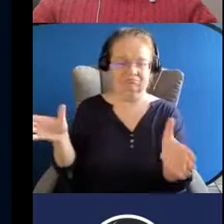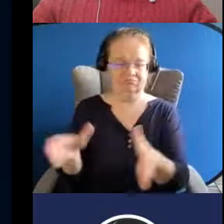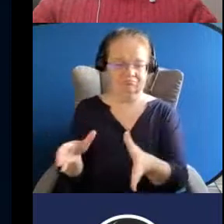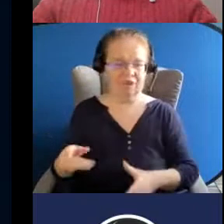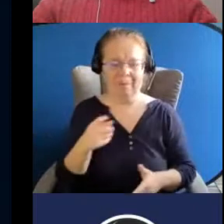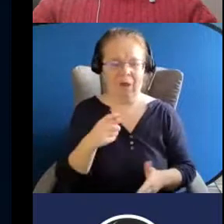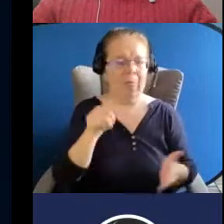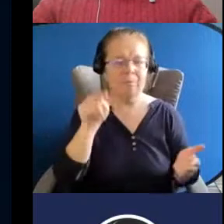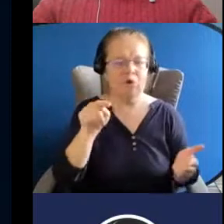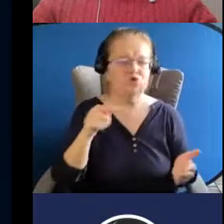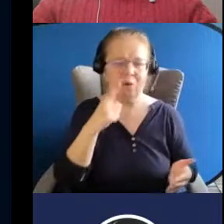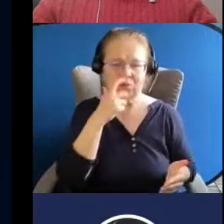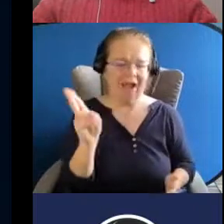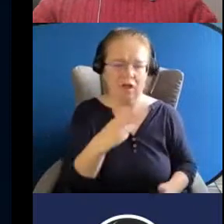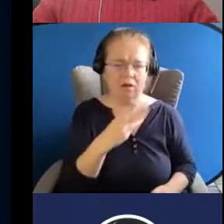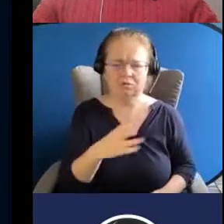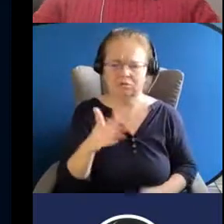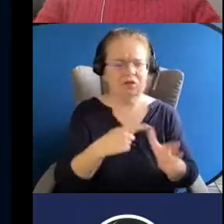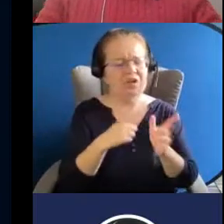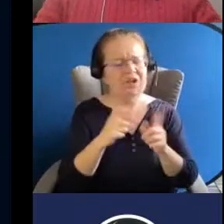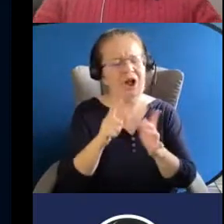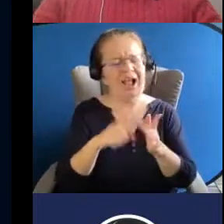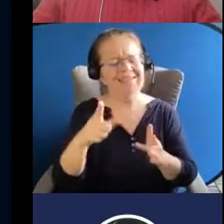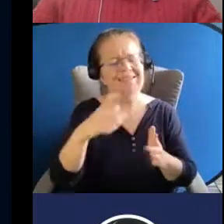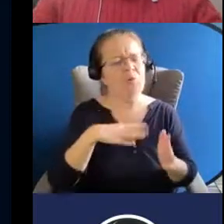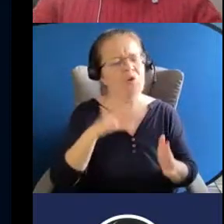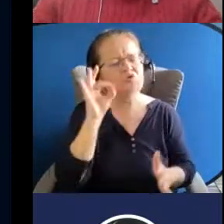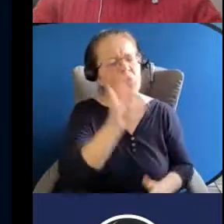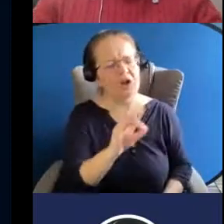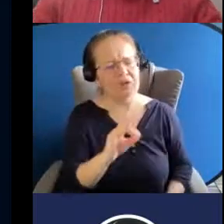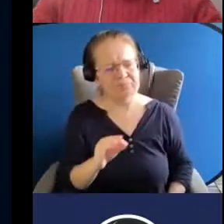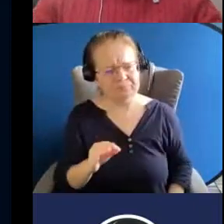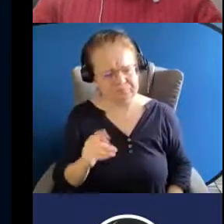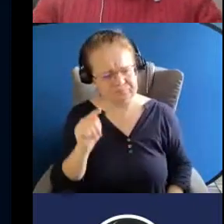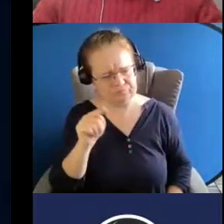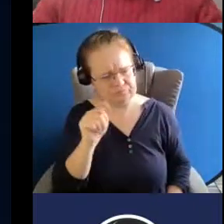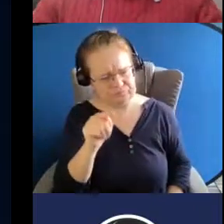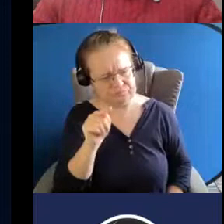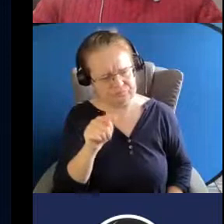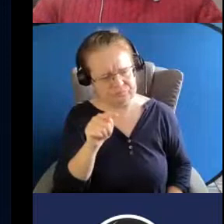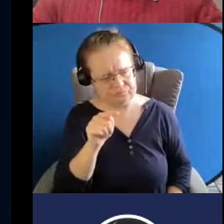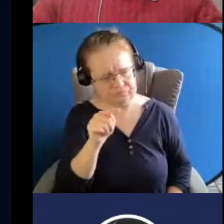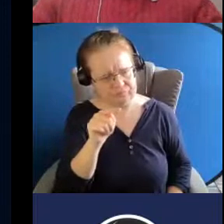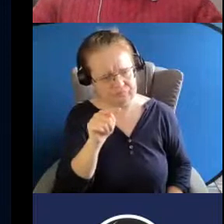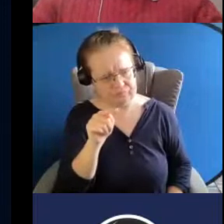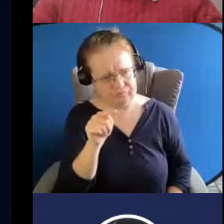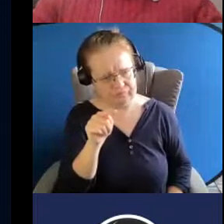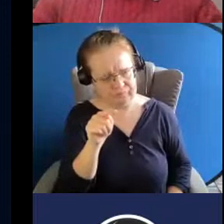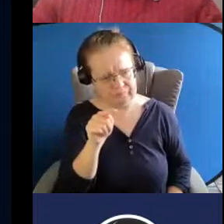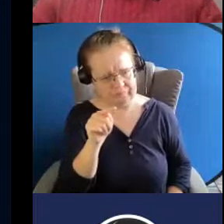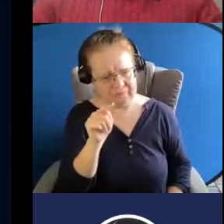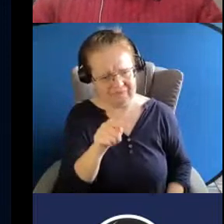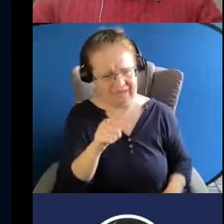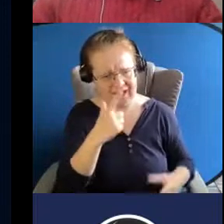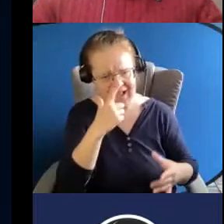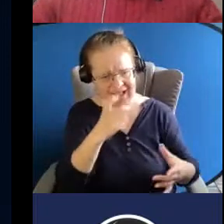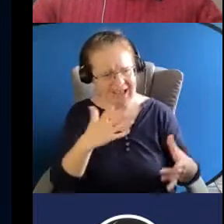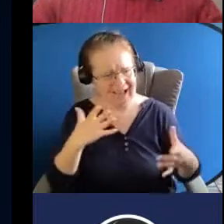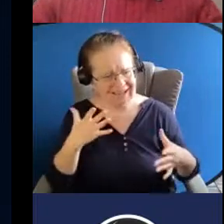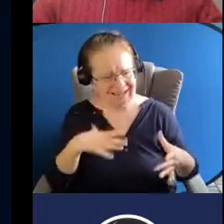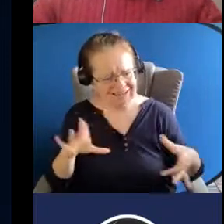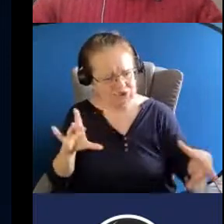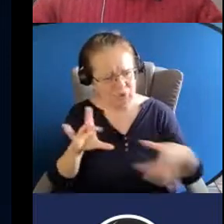punctuation accuracy. I'm sorry, a couple of quick questions there, Hector. Is it something that's do you need internet